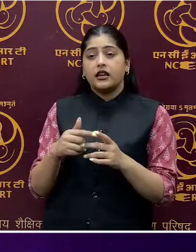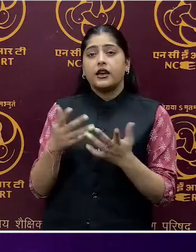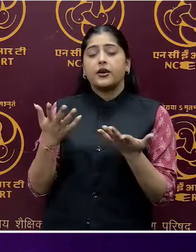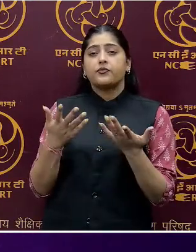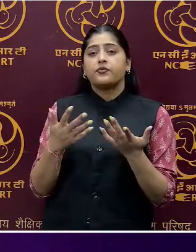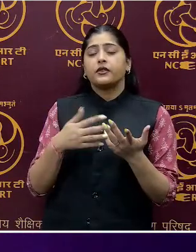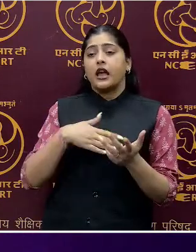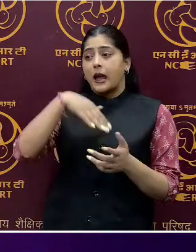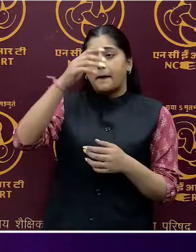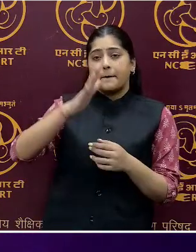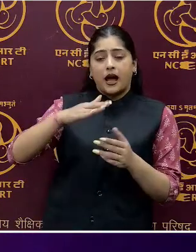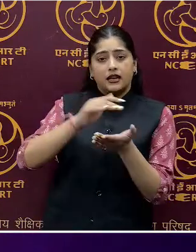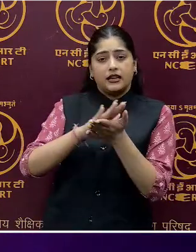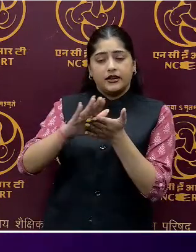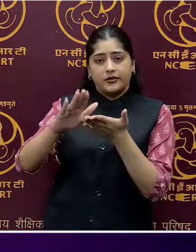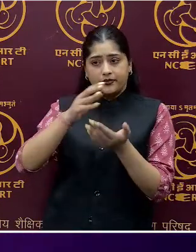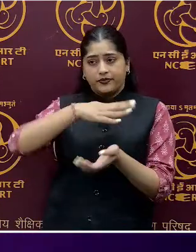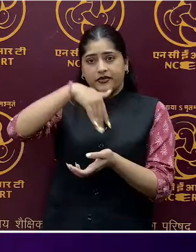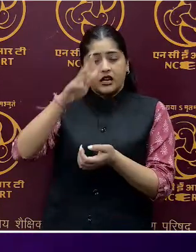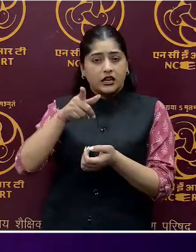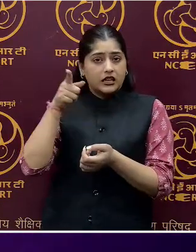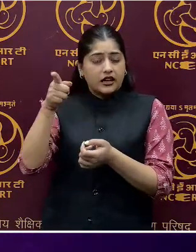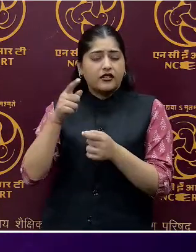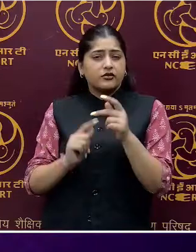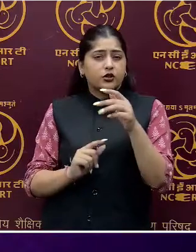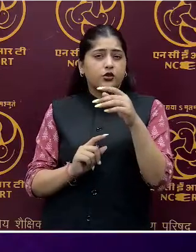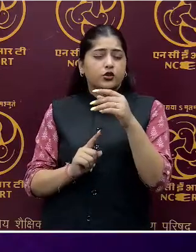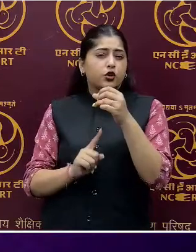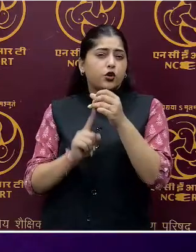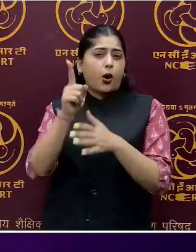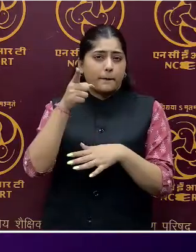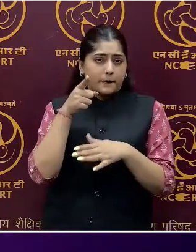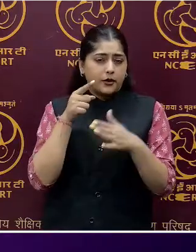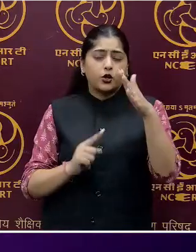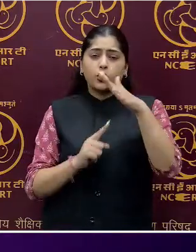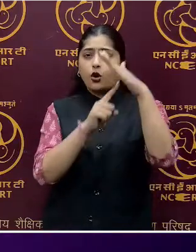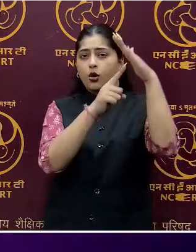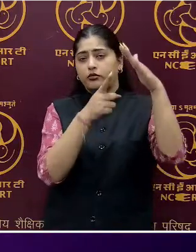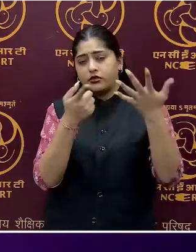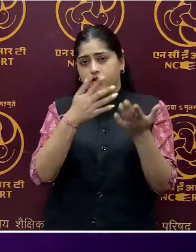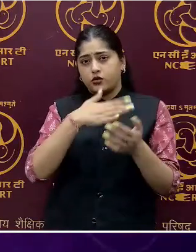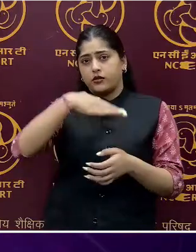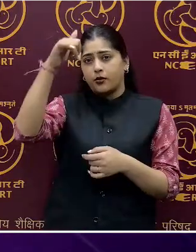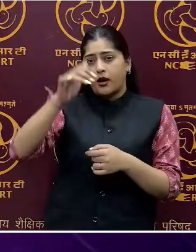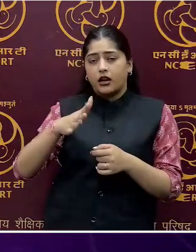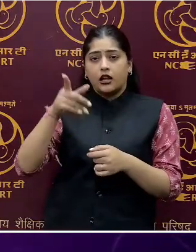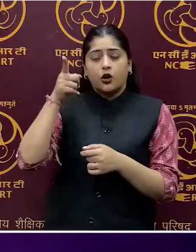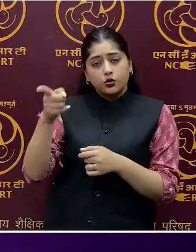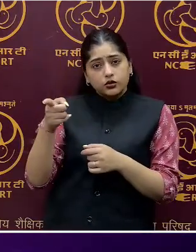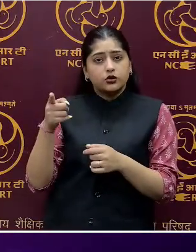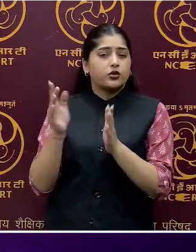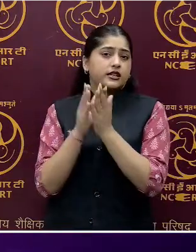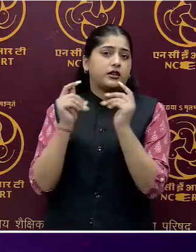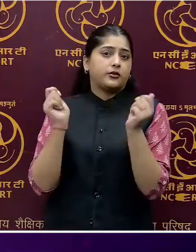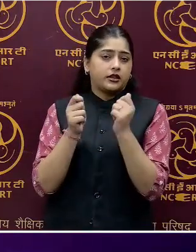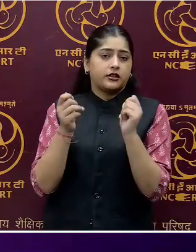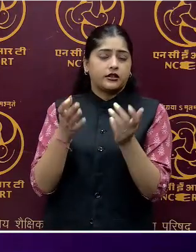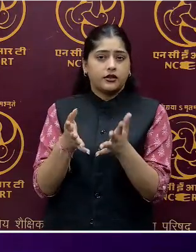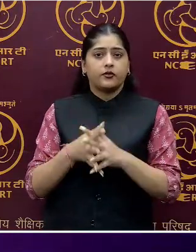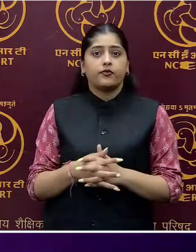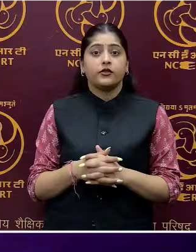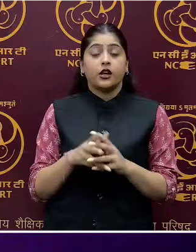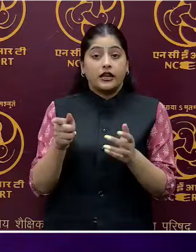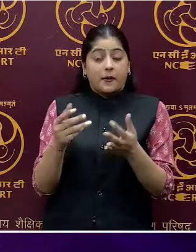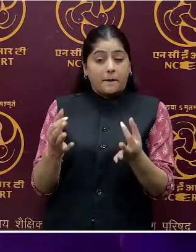and it is situated in, of course, in India itself. And you have given us this bright idea